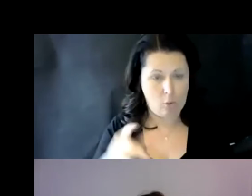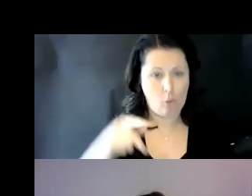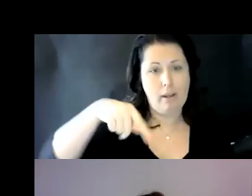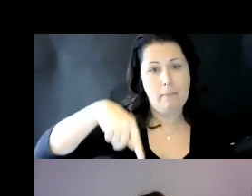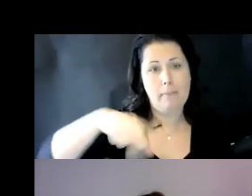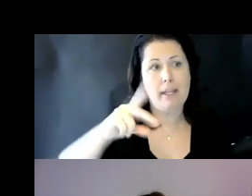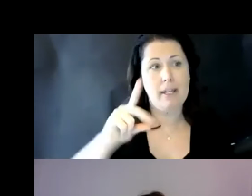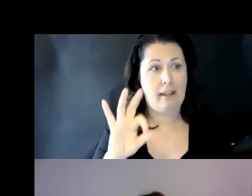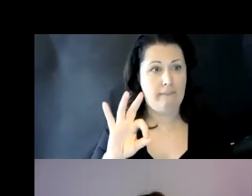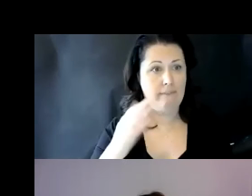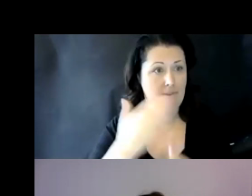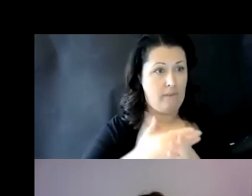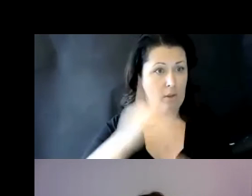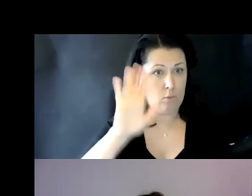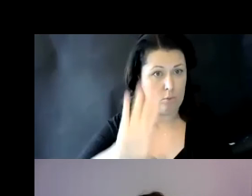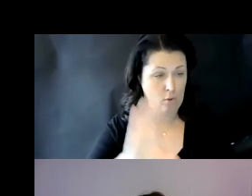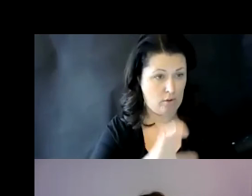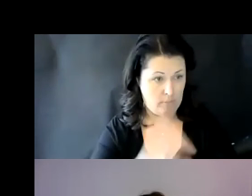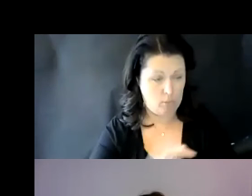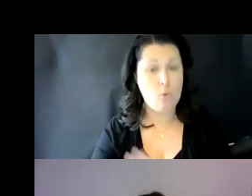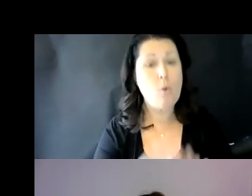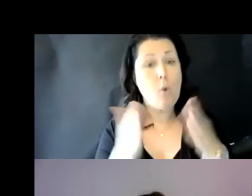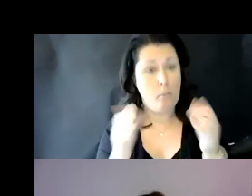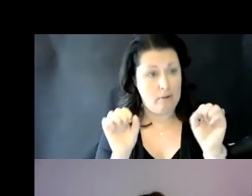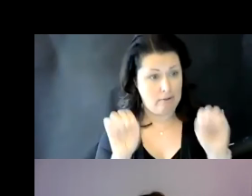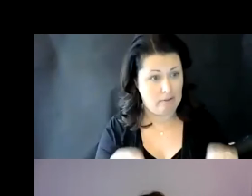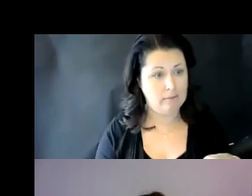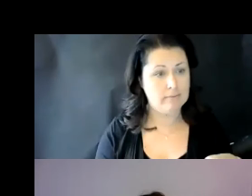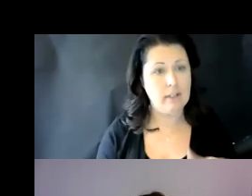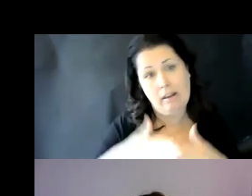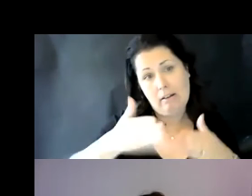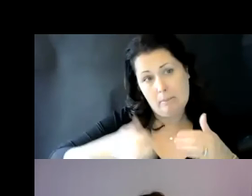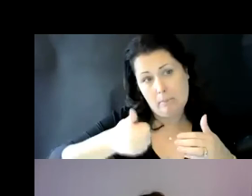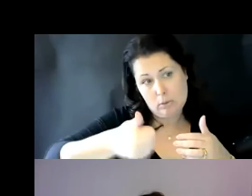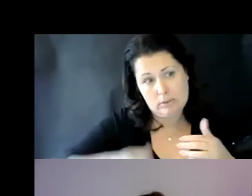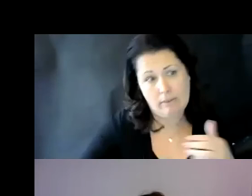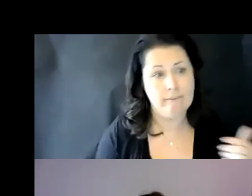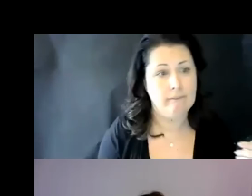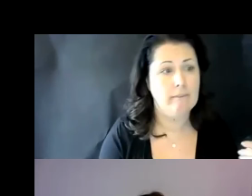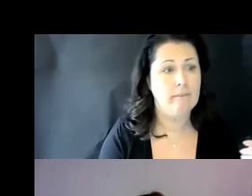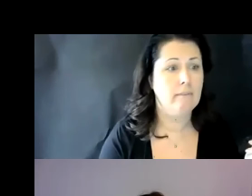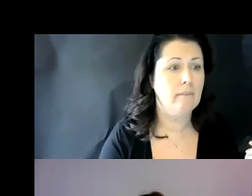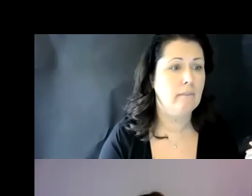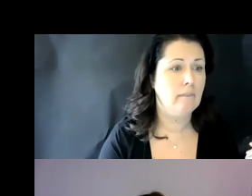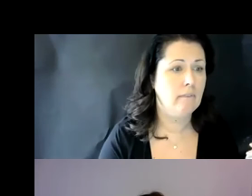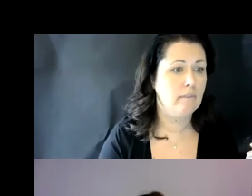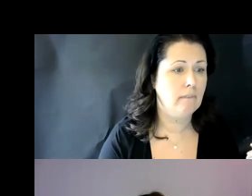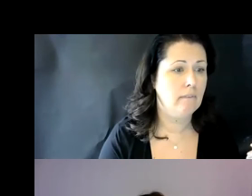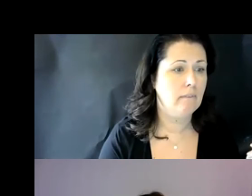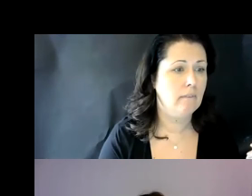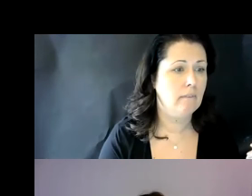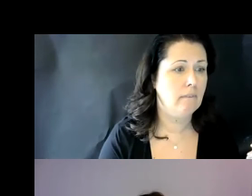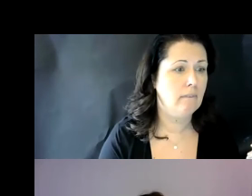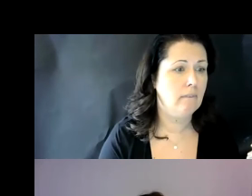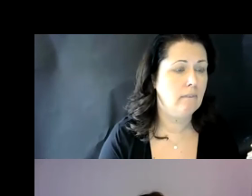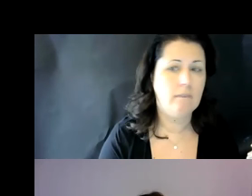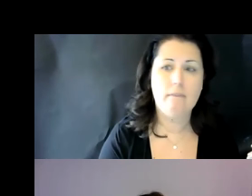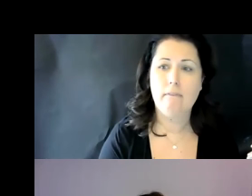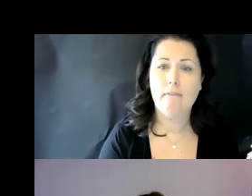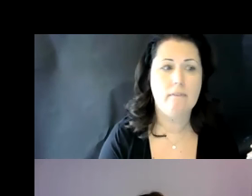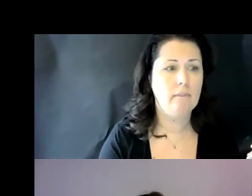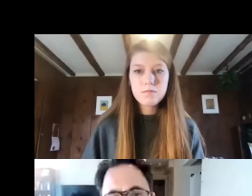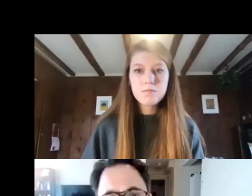your computer that you can then open and complete the measure. And there's also a link here you could do where you